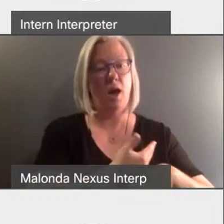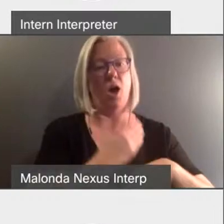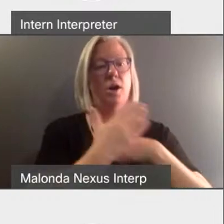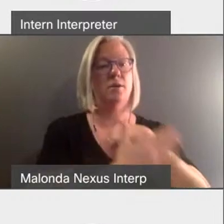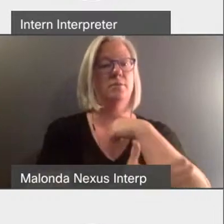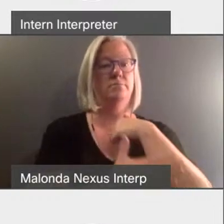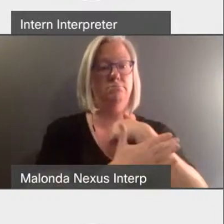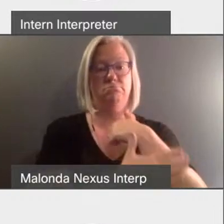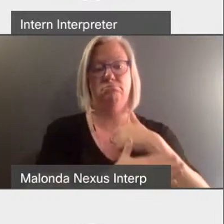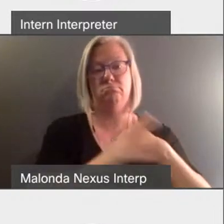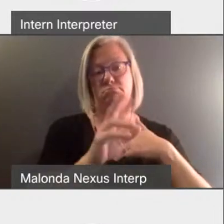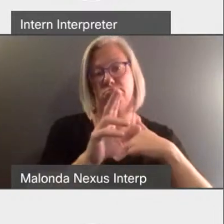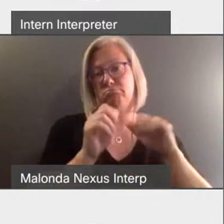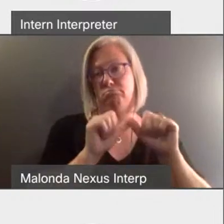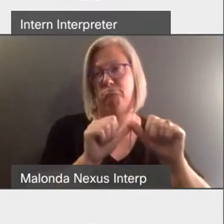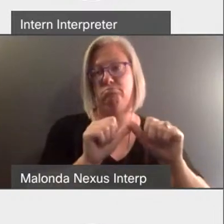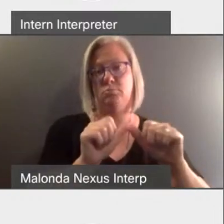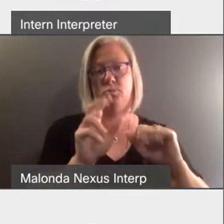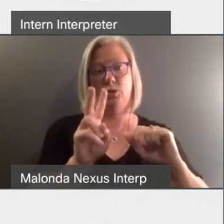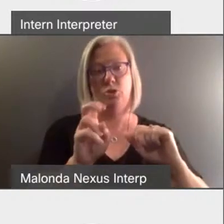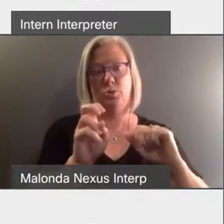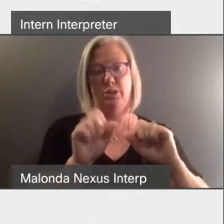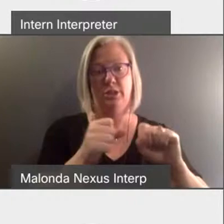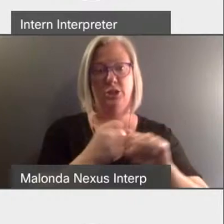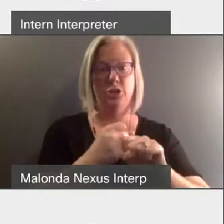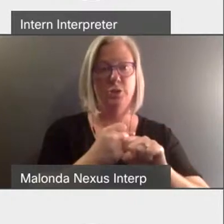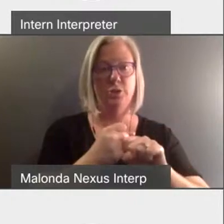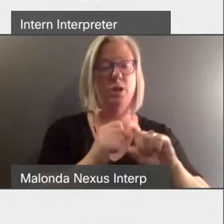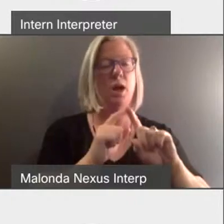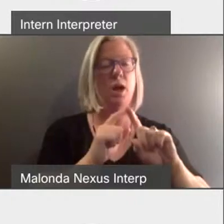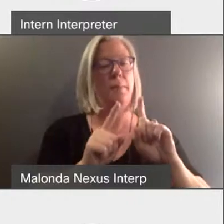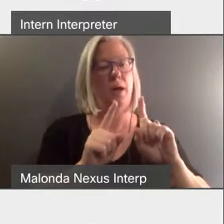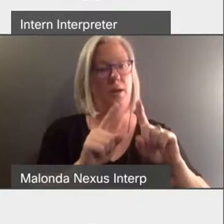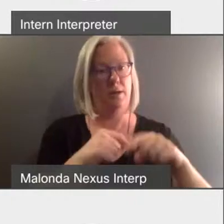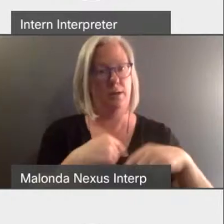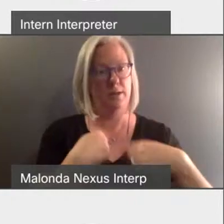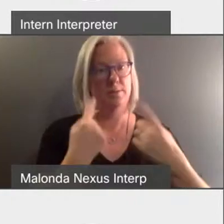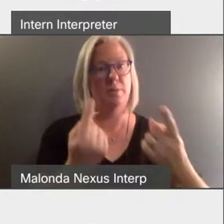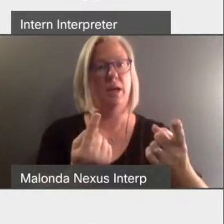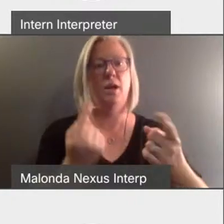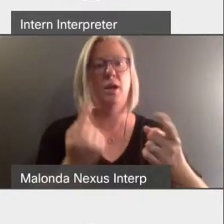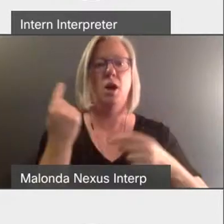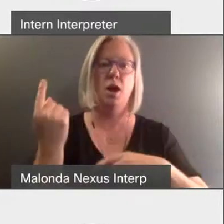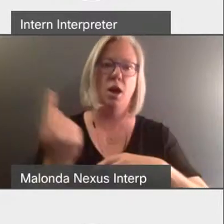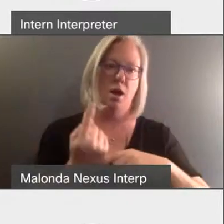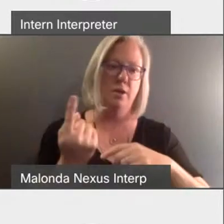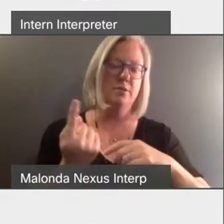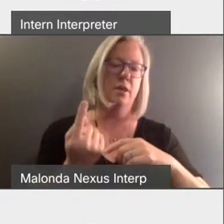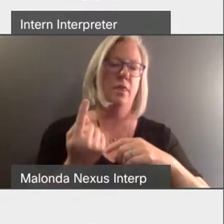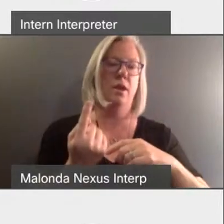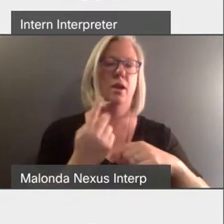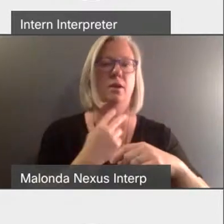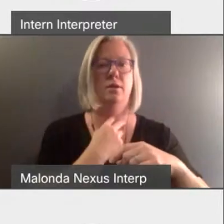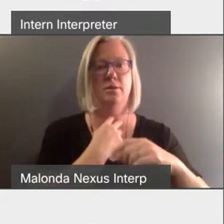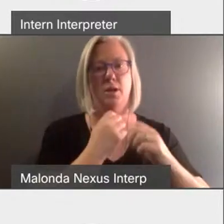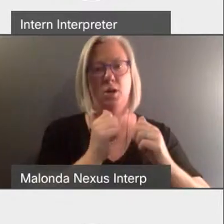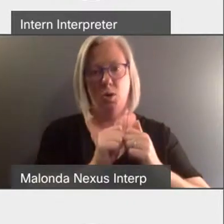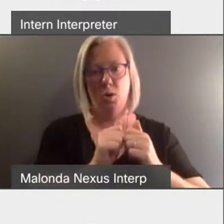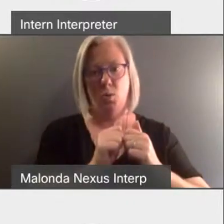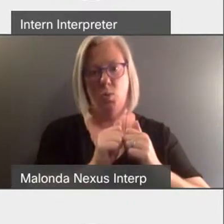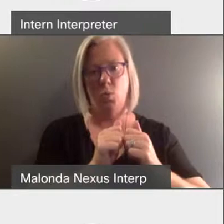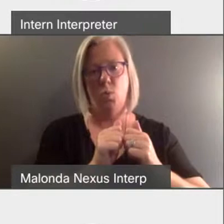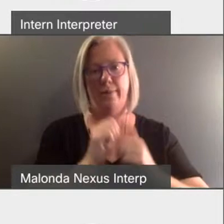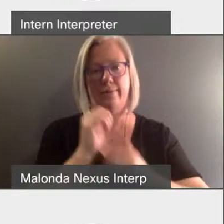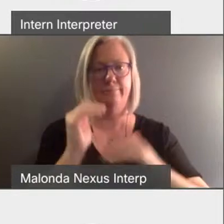200 years, but it has constantly plagued with